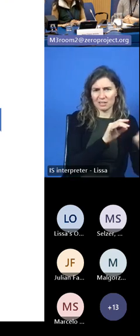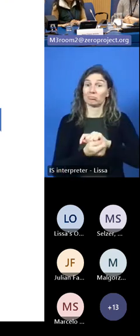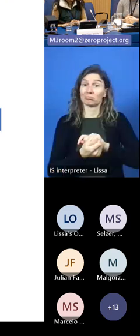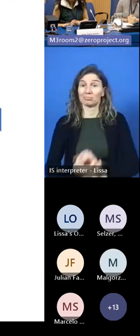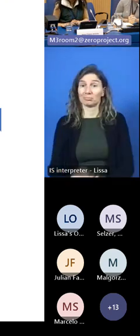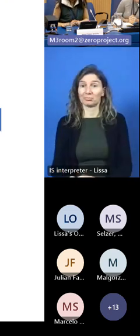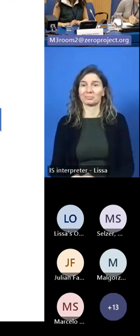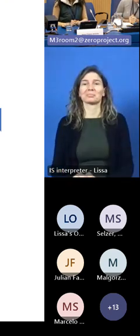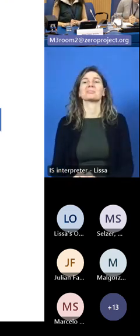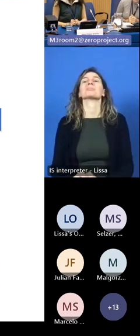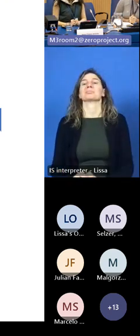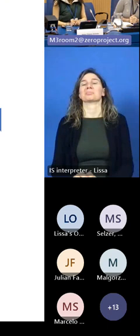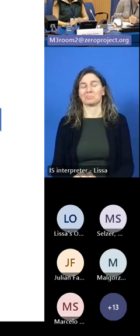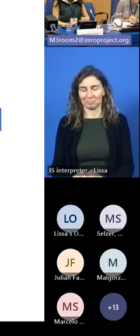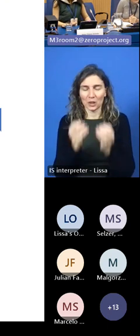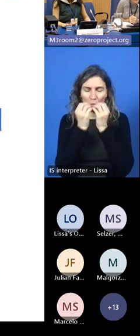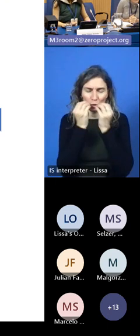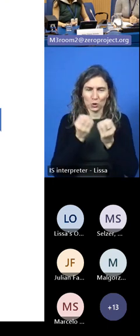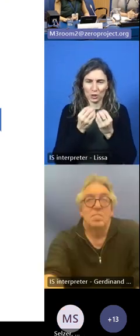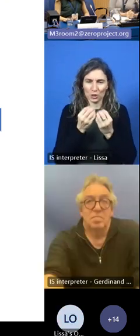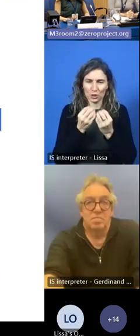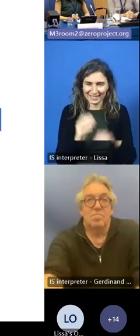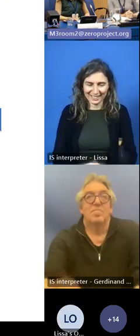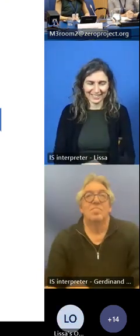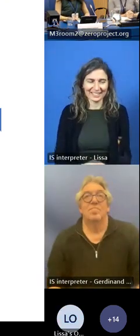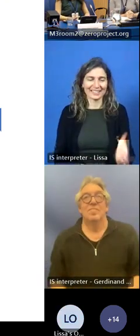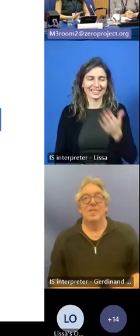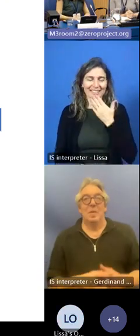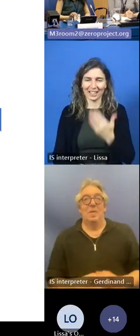gracias. That's it. Thank you very much.